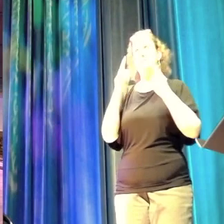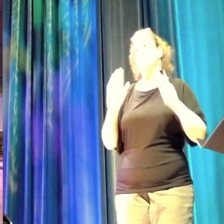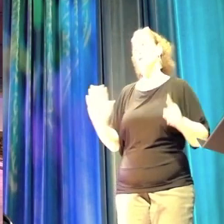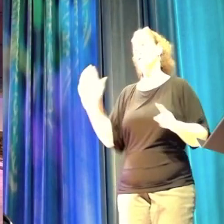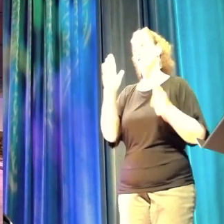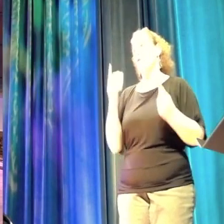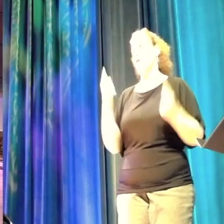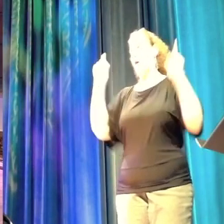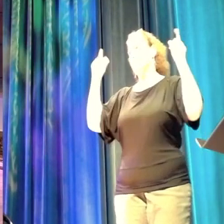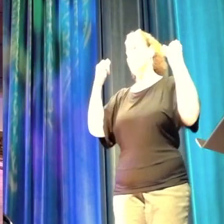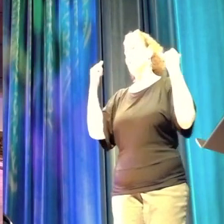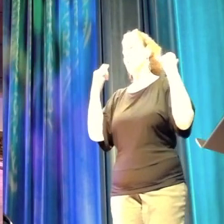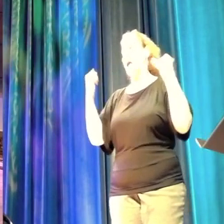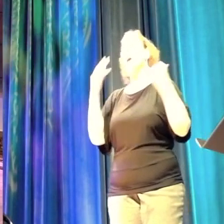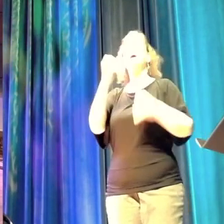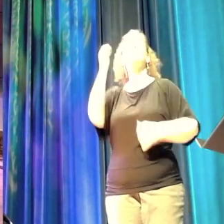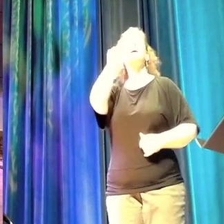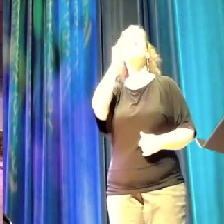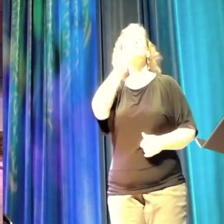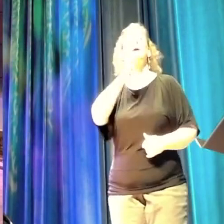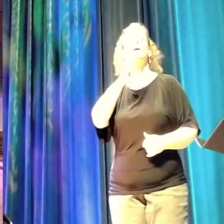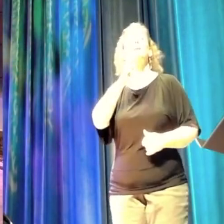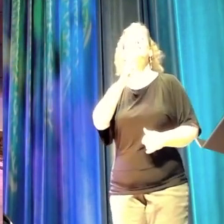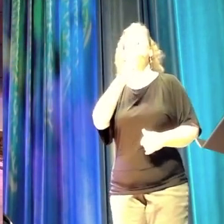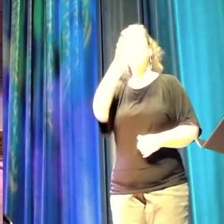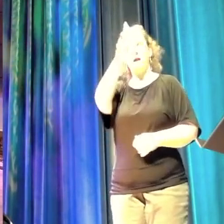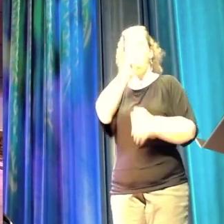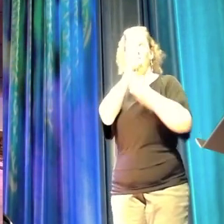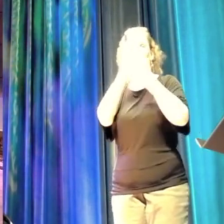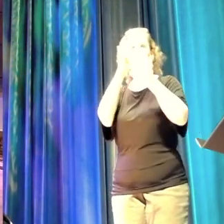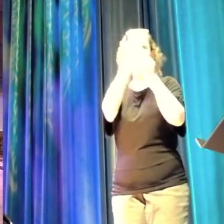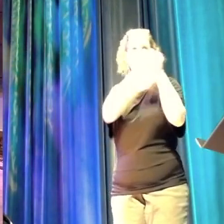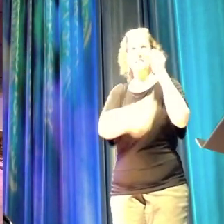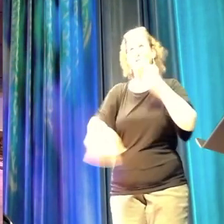accomplishments today and every day. May God bless each and every one.